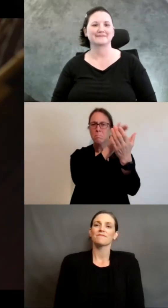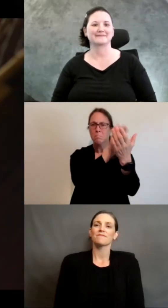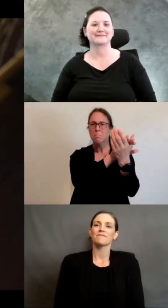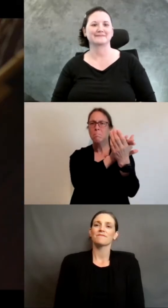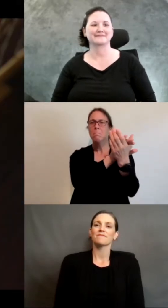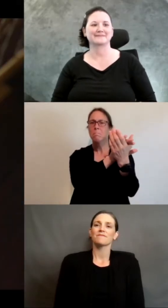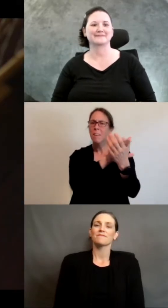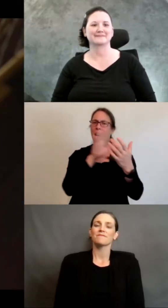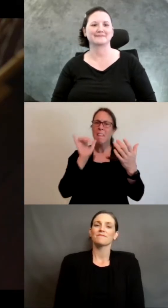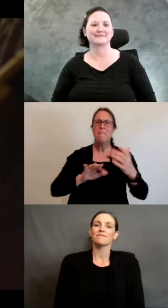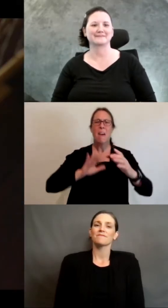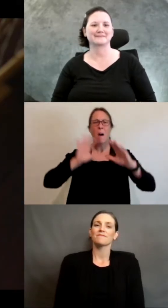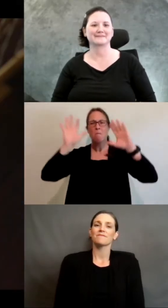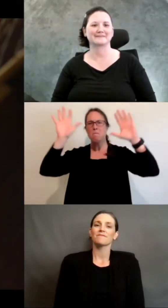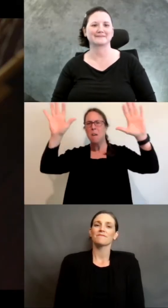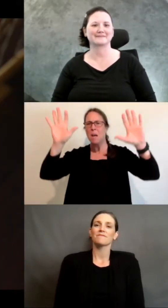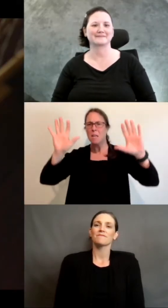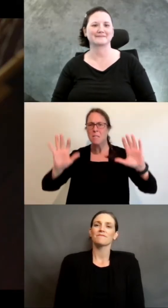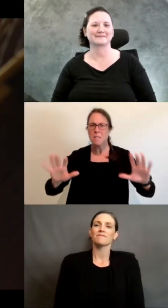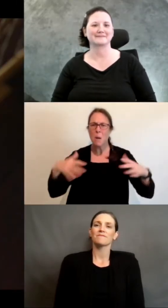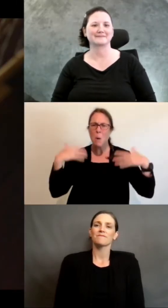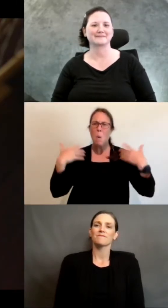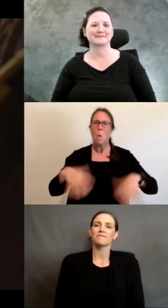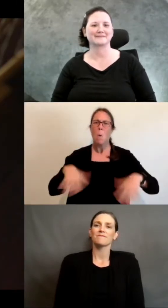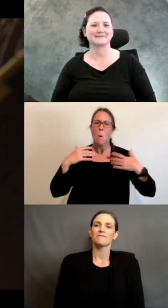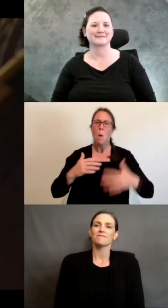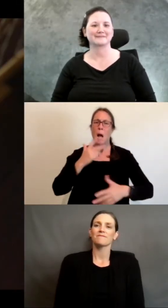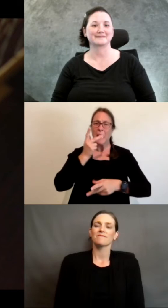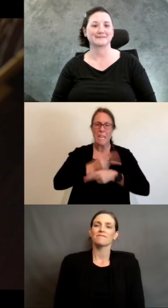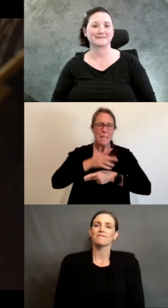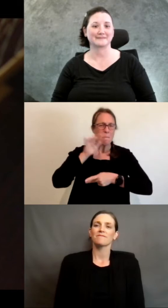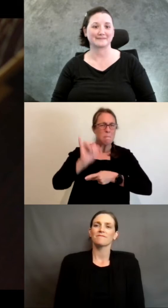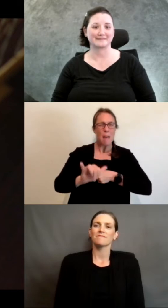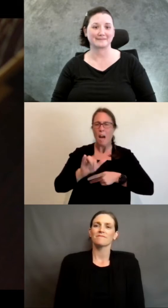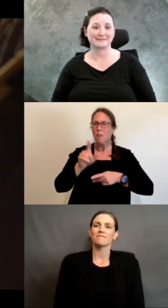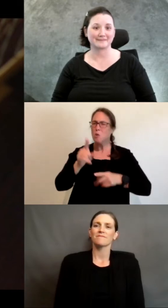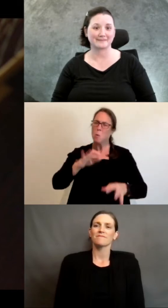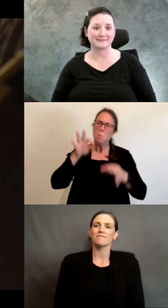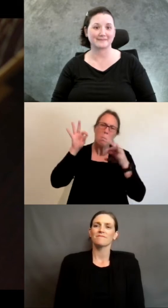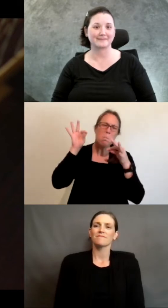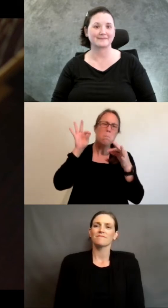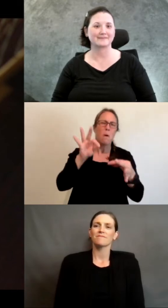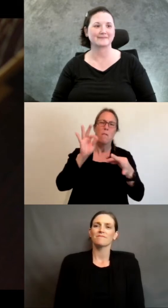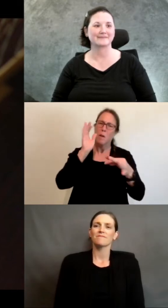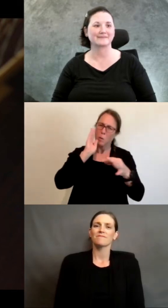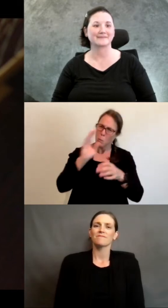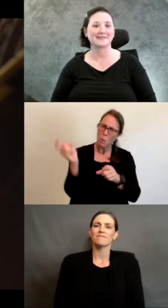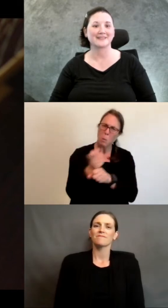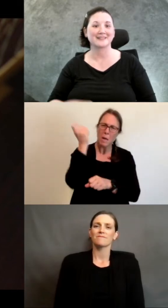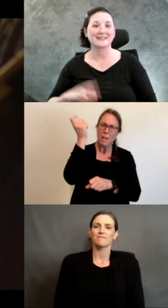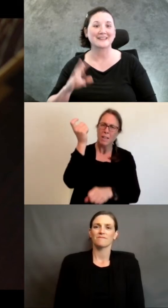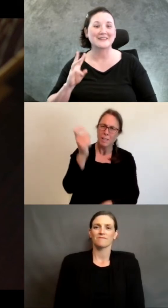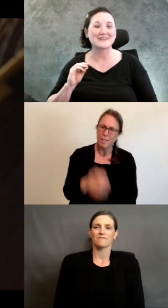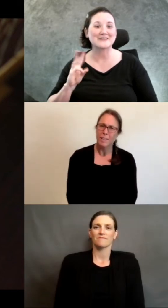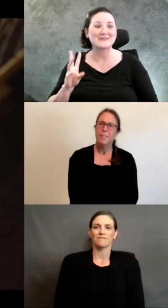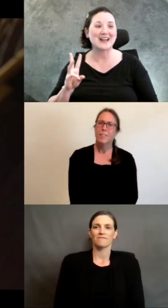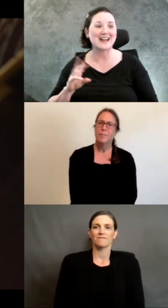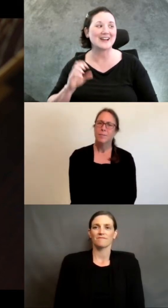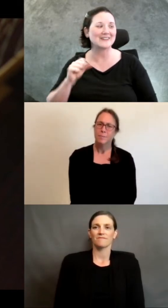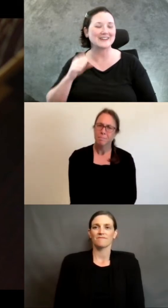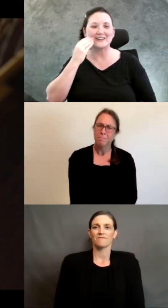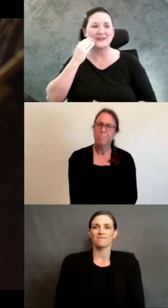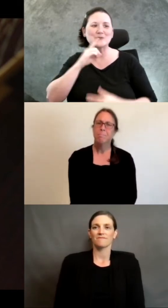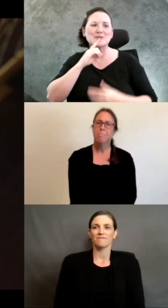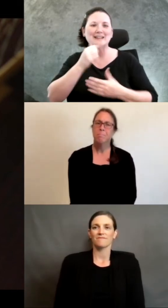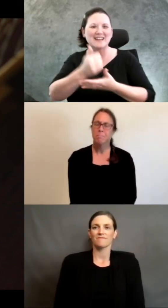That was fantastic. Keep all of that and you're golden. Wow, yes, it really helps me